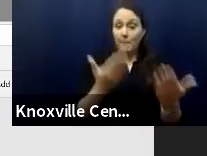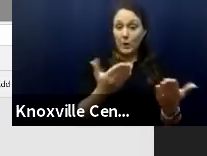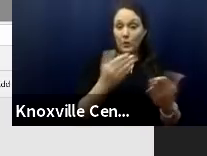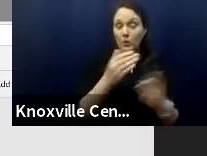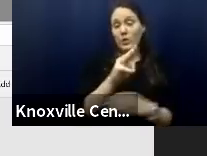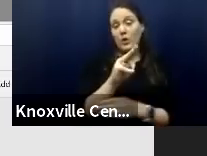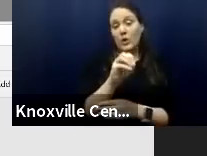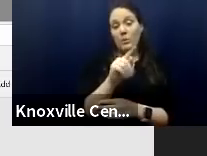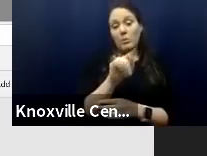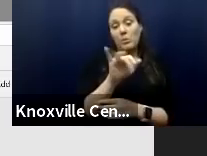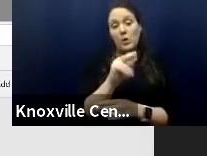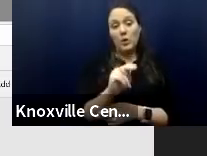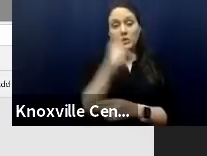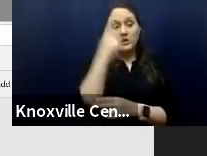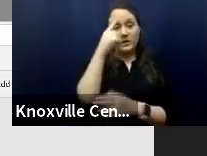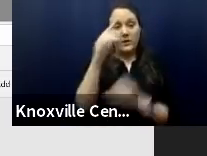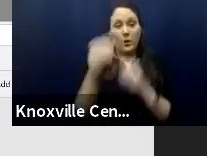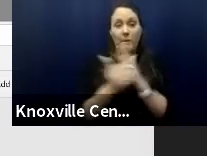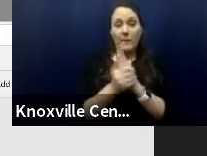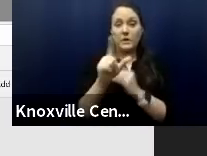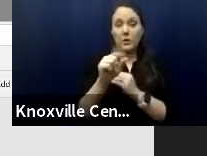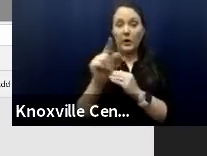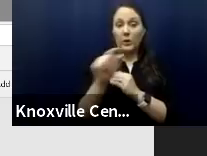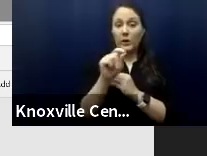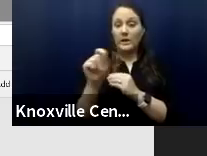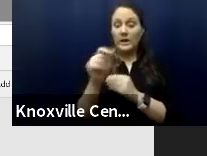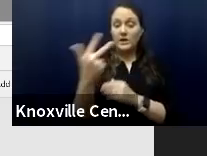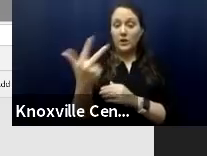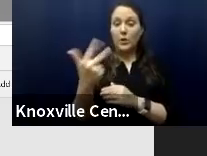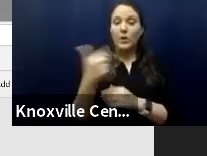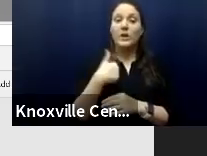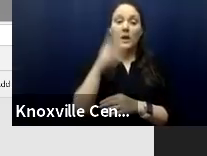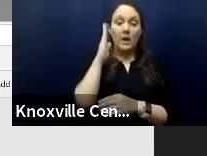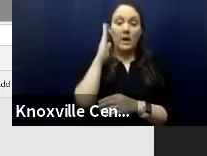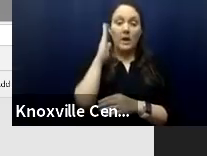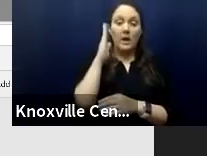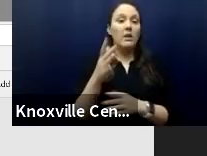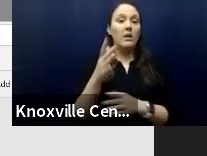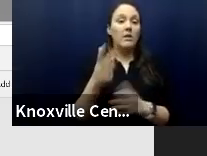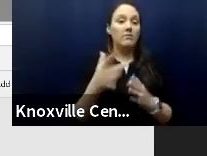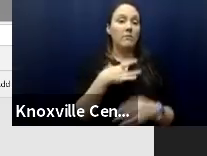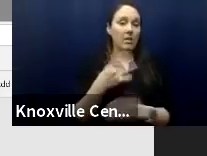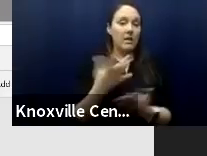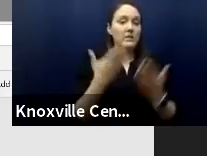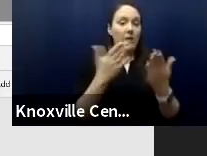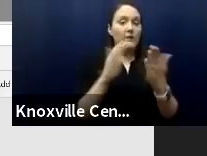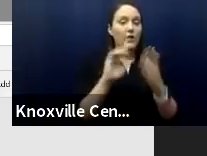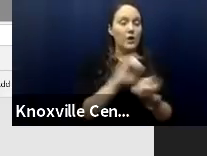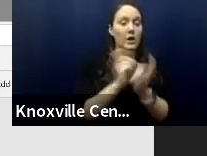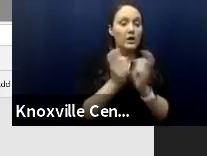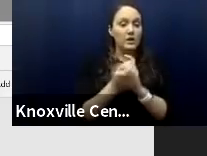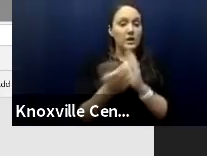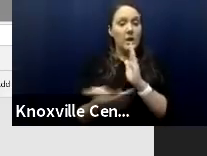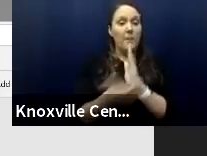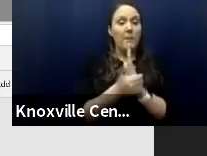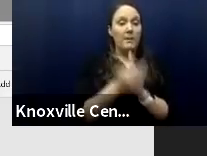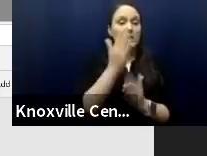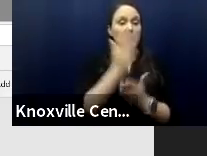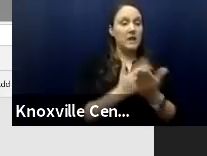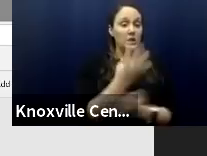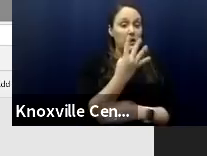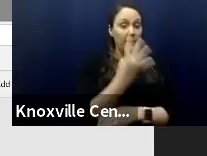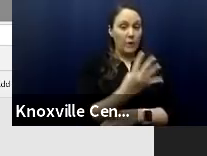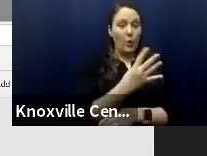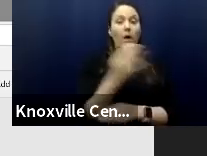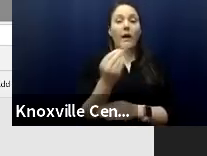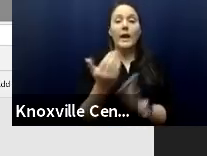to 2020-3? I would like to offer an amendment that in section 4, and I believe again in